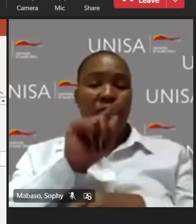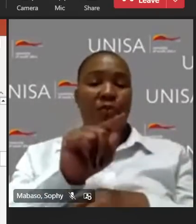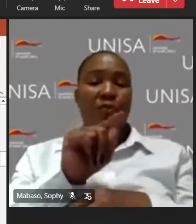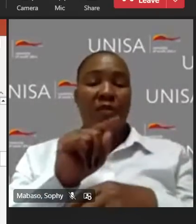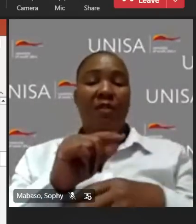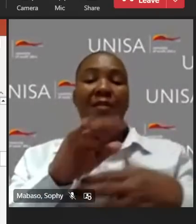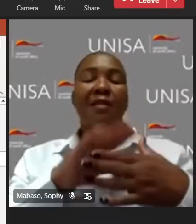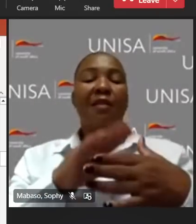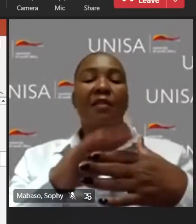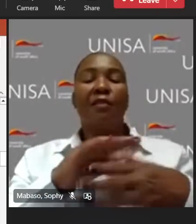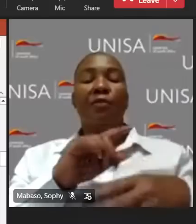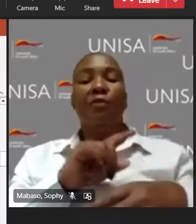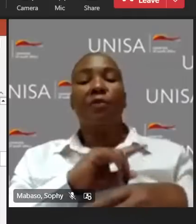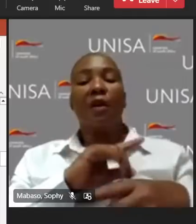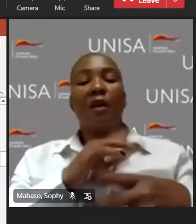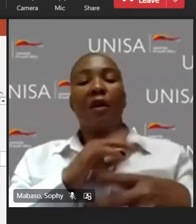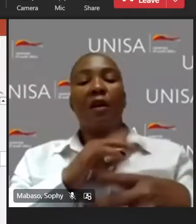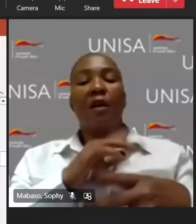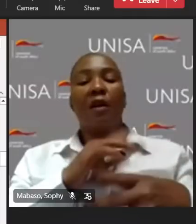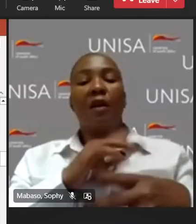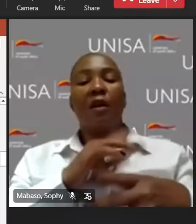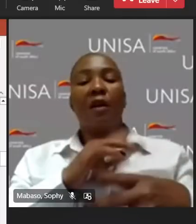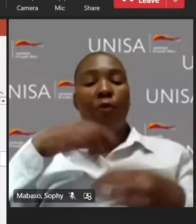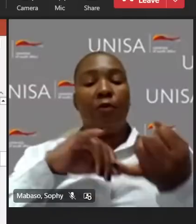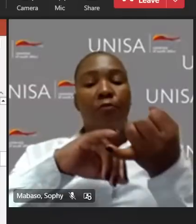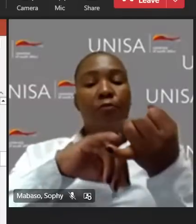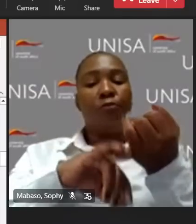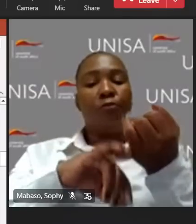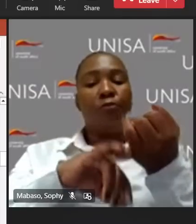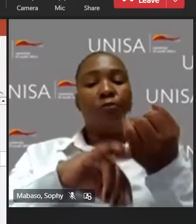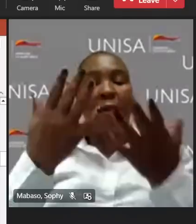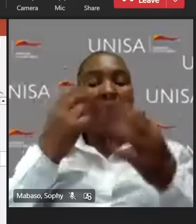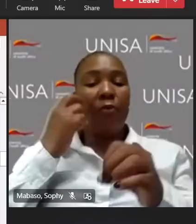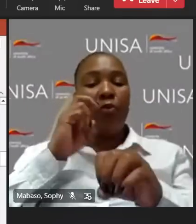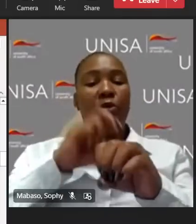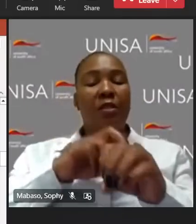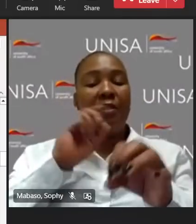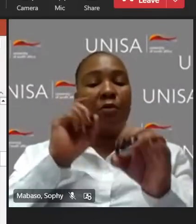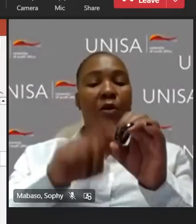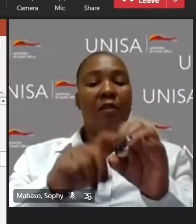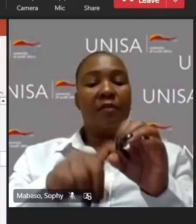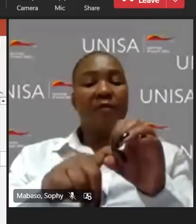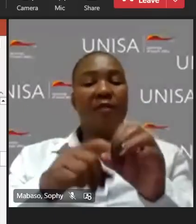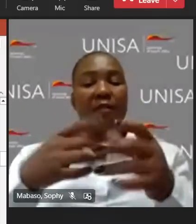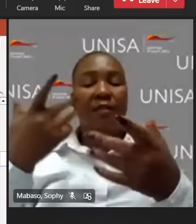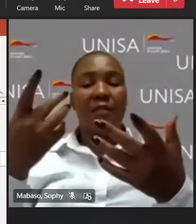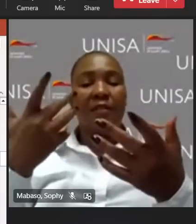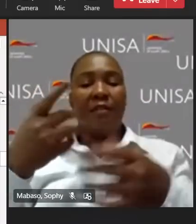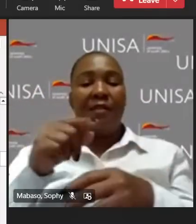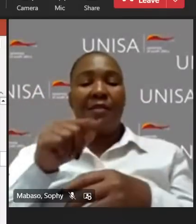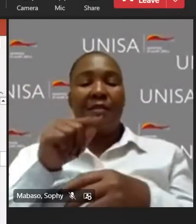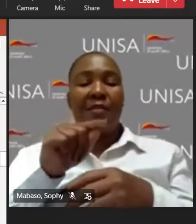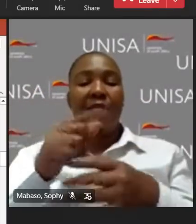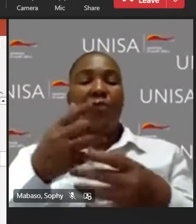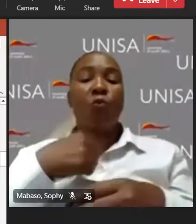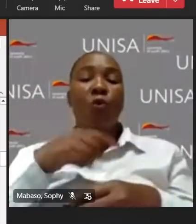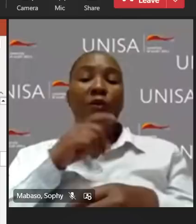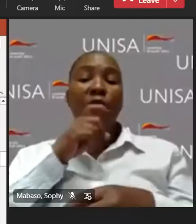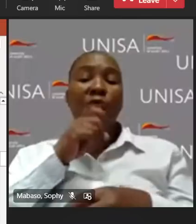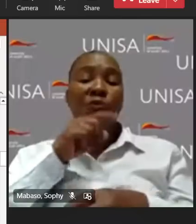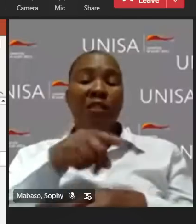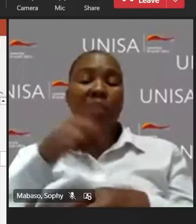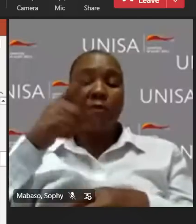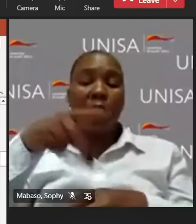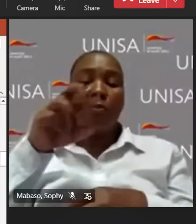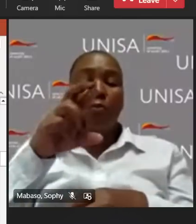being our modules or Unisa qualification are VAT exempt. So that's why we use pro forma